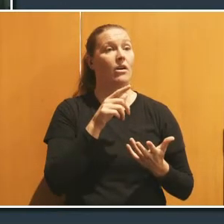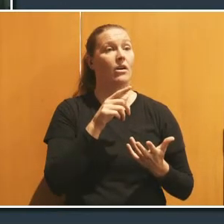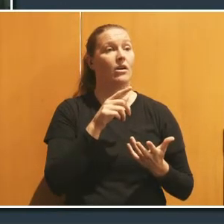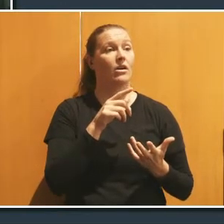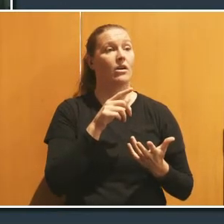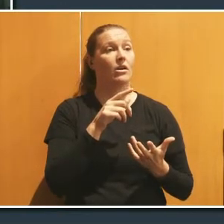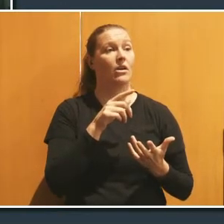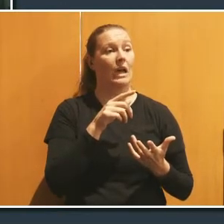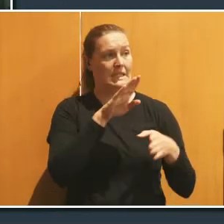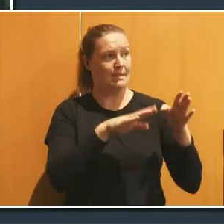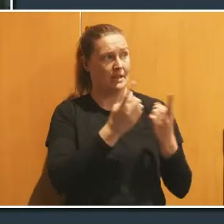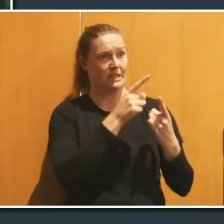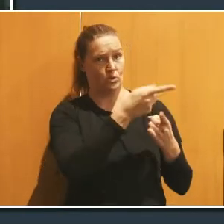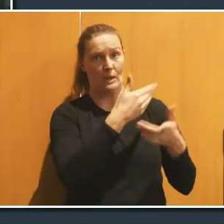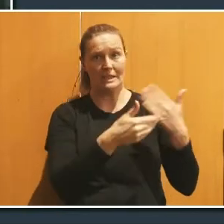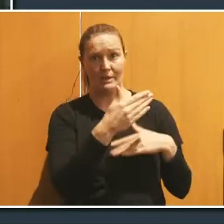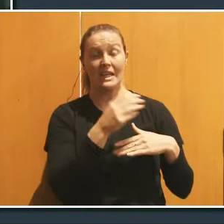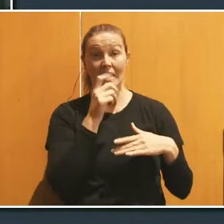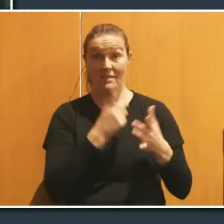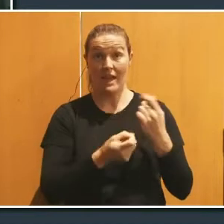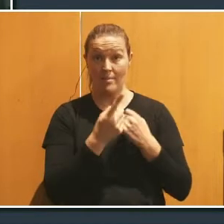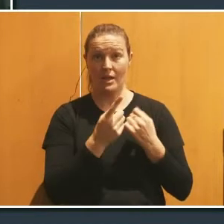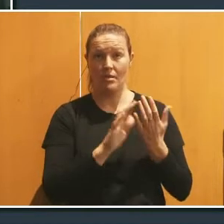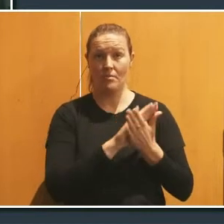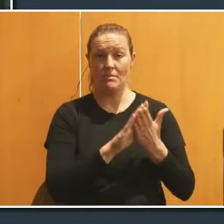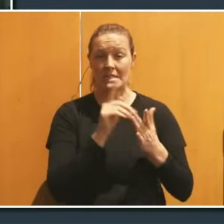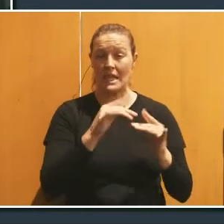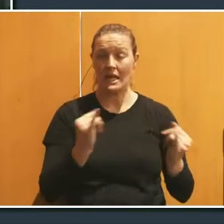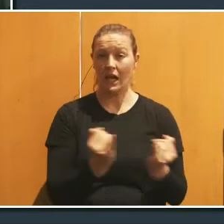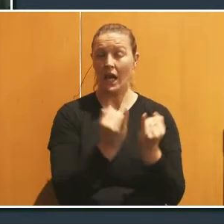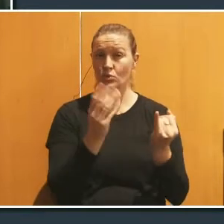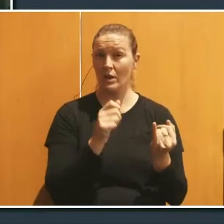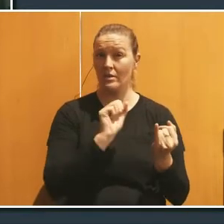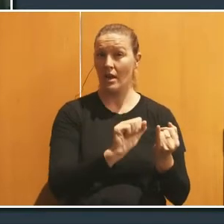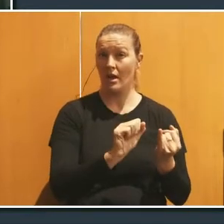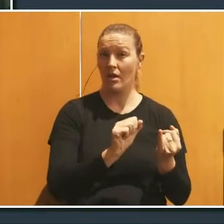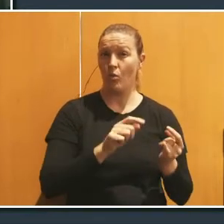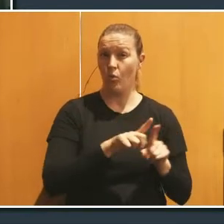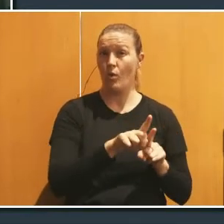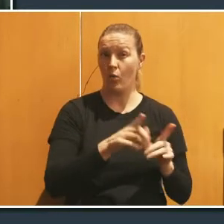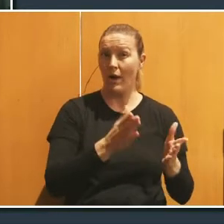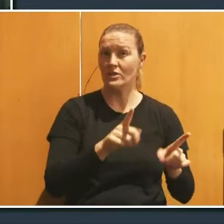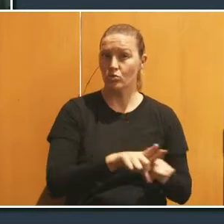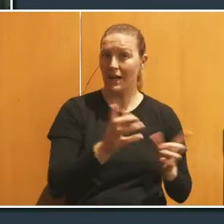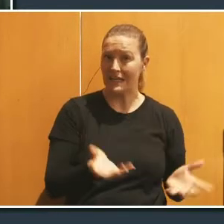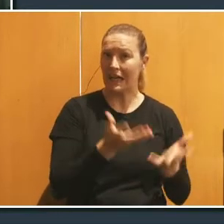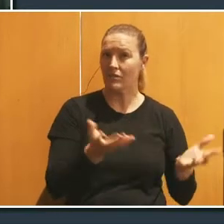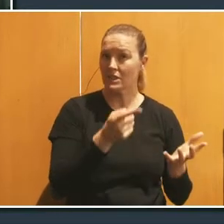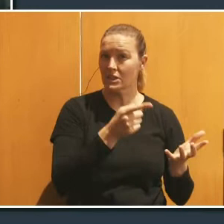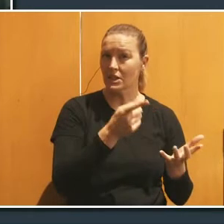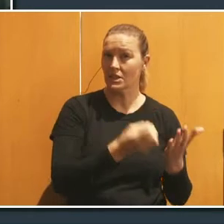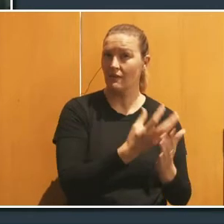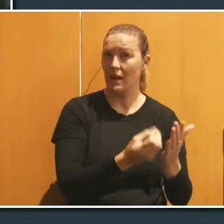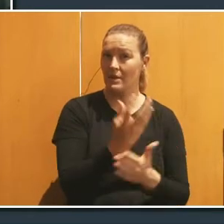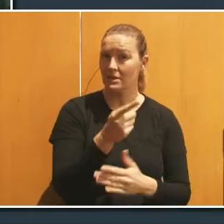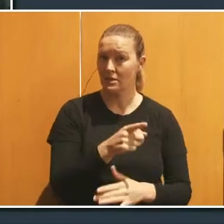similar themes of what you're talking about, whether that would actually counter the incentive to develop, which QV was trying to